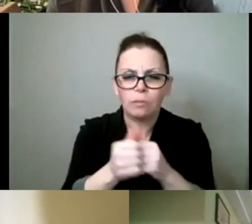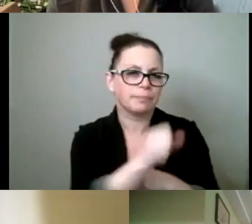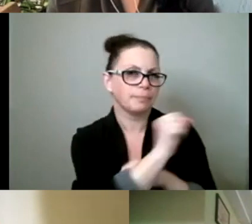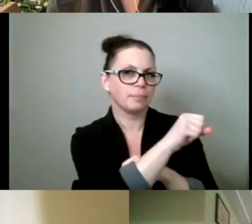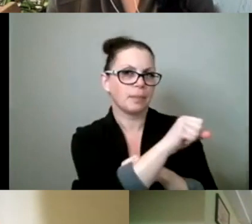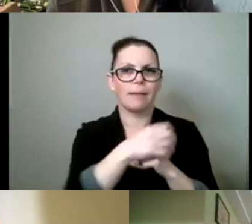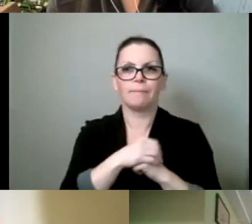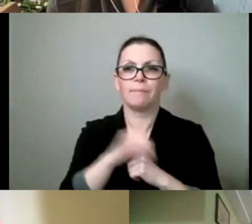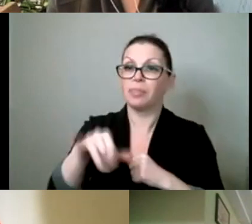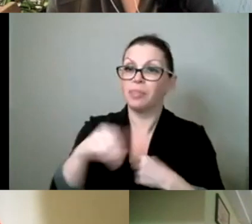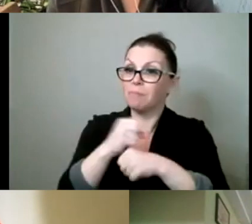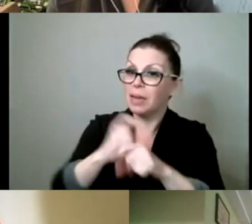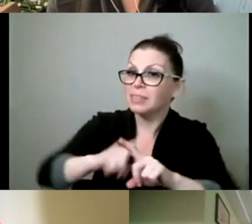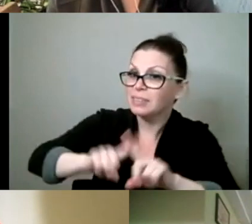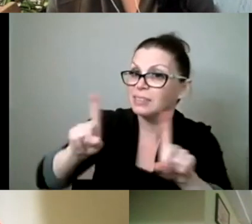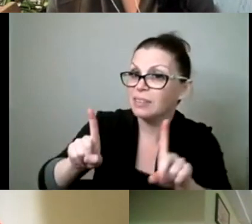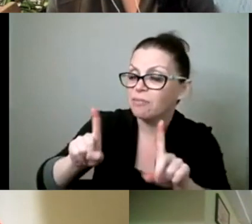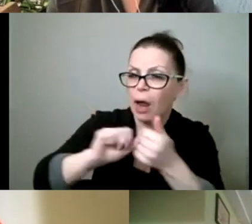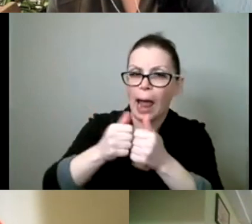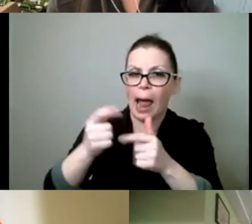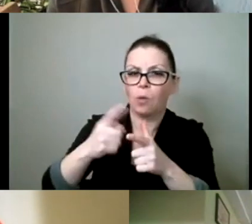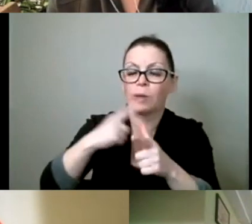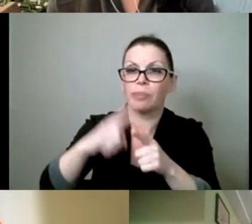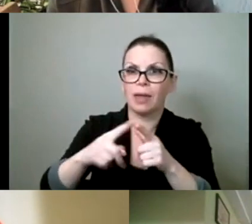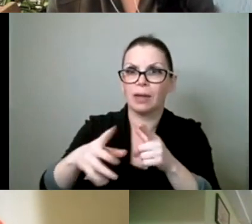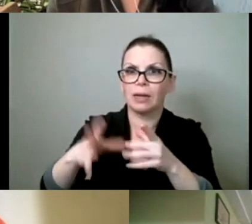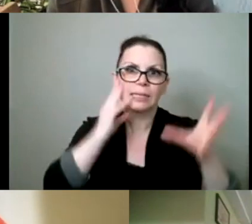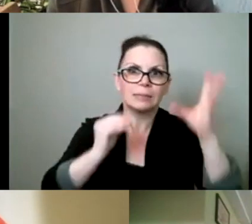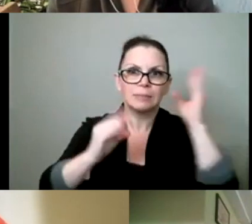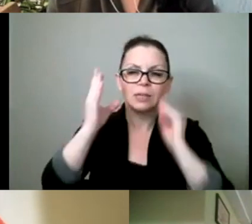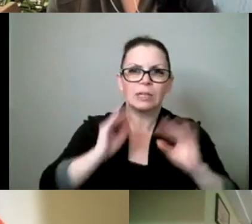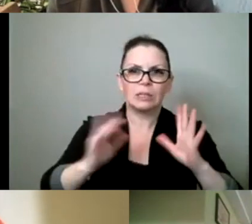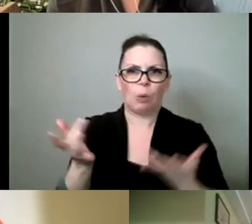and that makes a difference to how we then take it in.